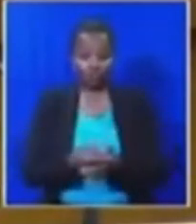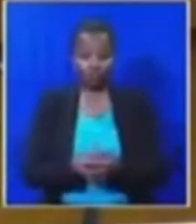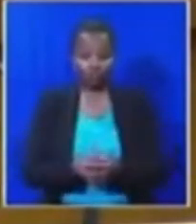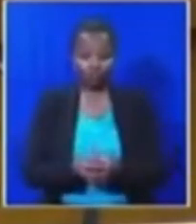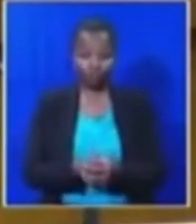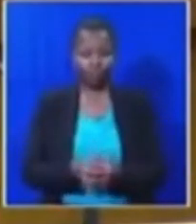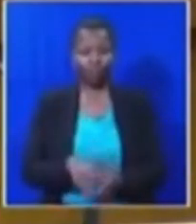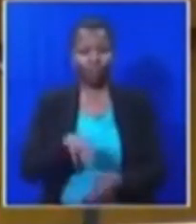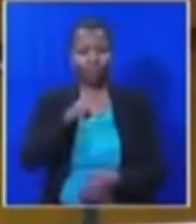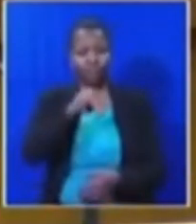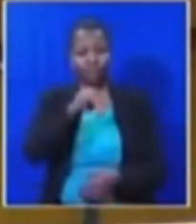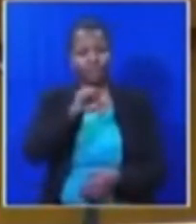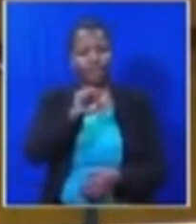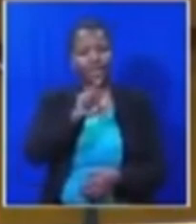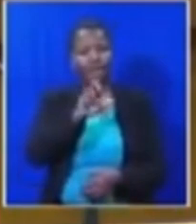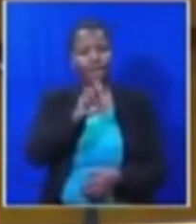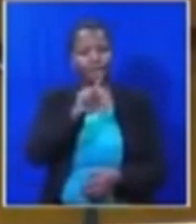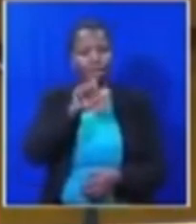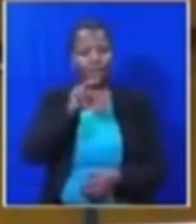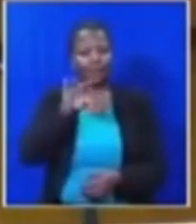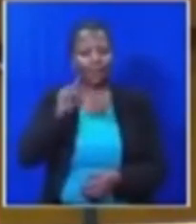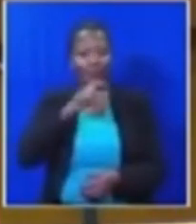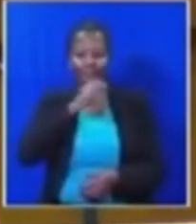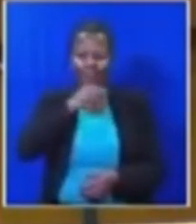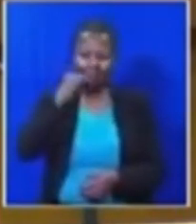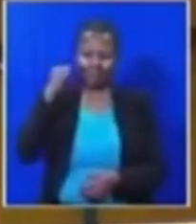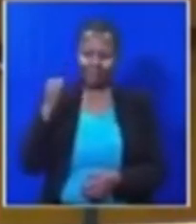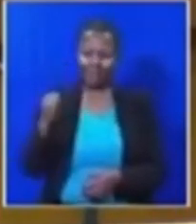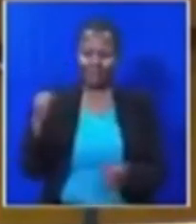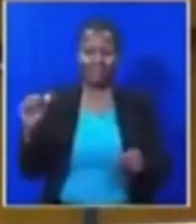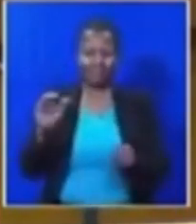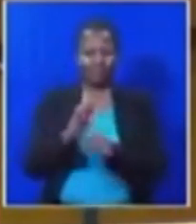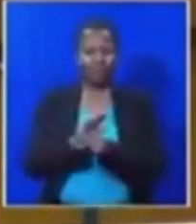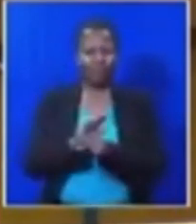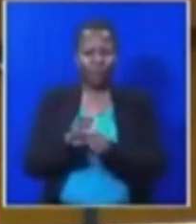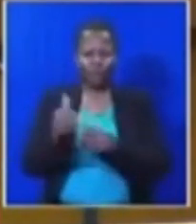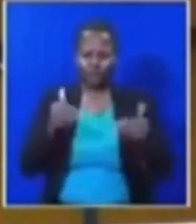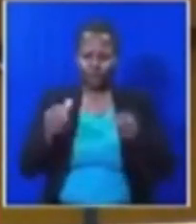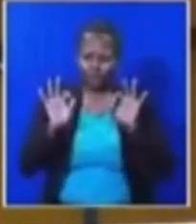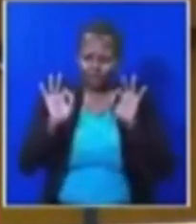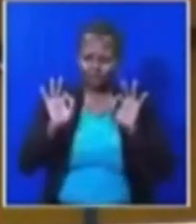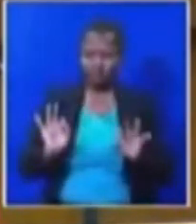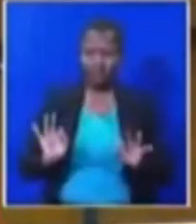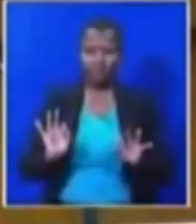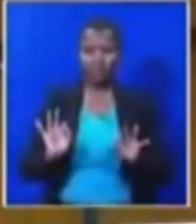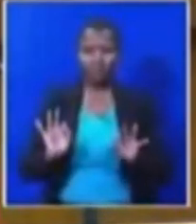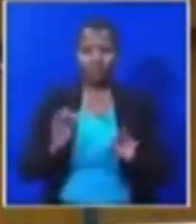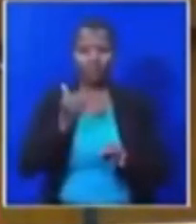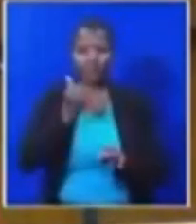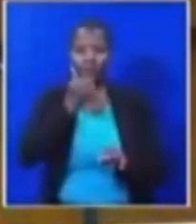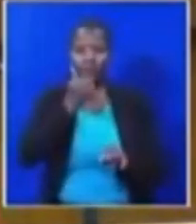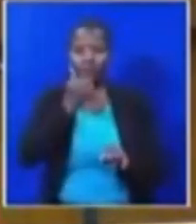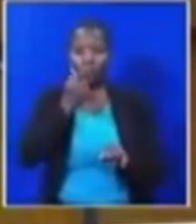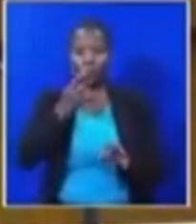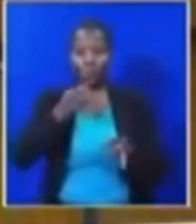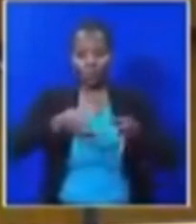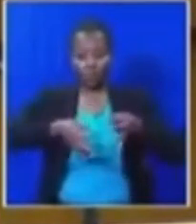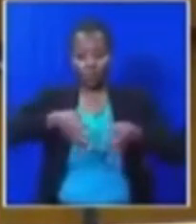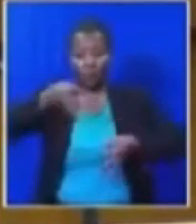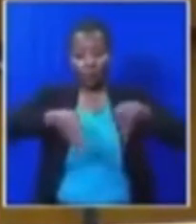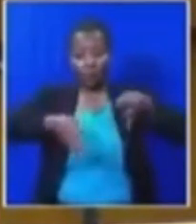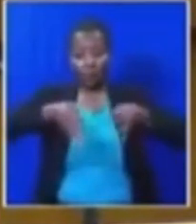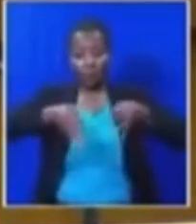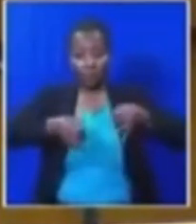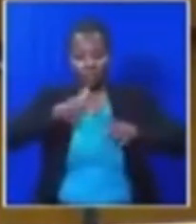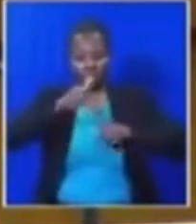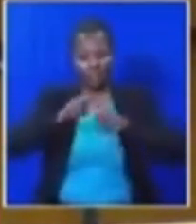Marikana was a matter that was facilitated in a clear daylight and under the political influence and supervision of politicians,